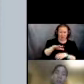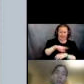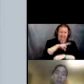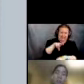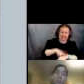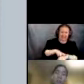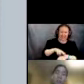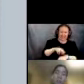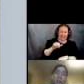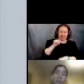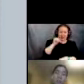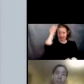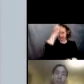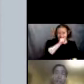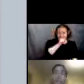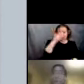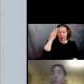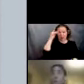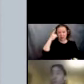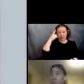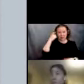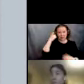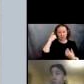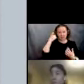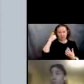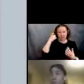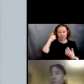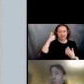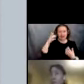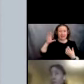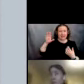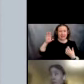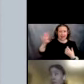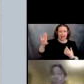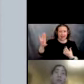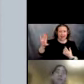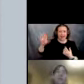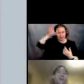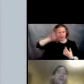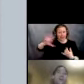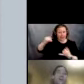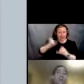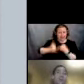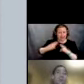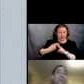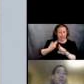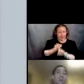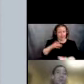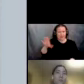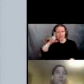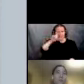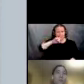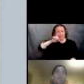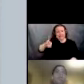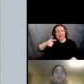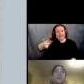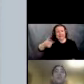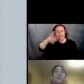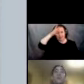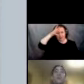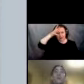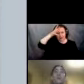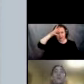his Japanese American stepfather's surname and brought them to camp. And there were so many